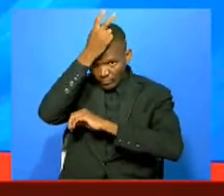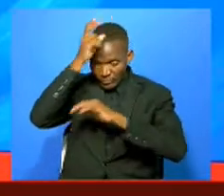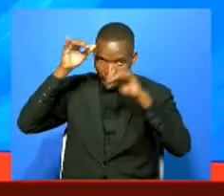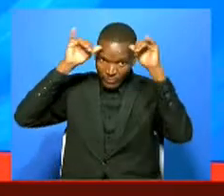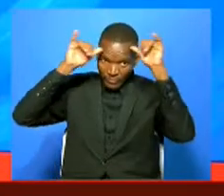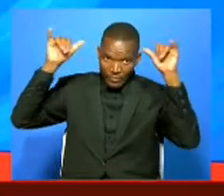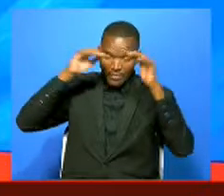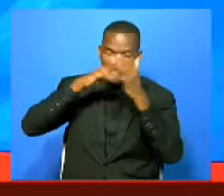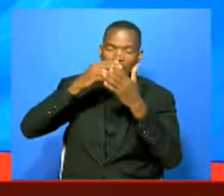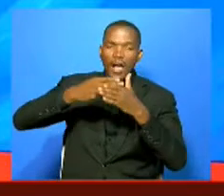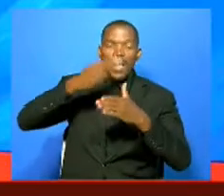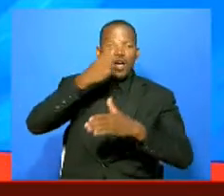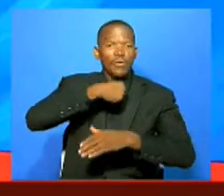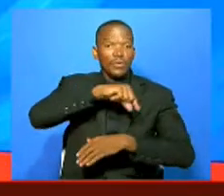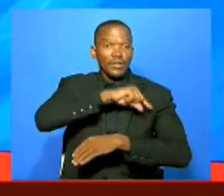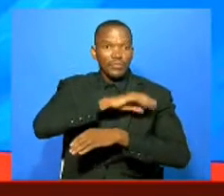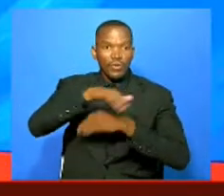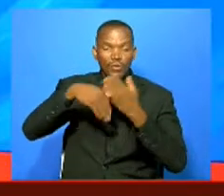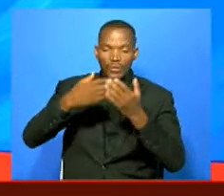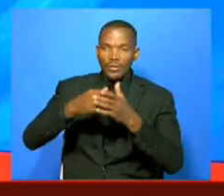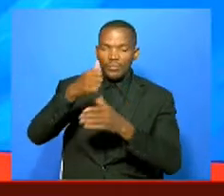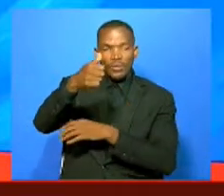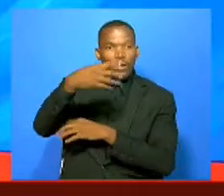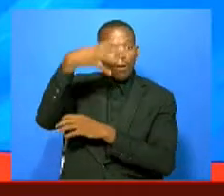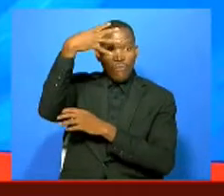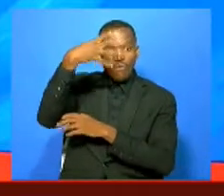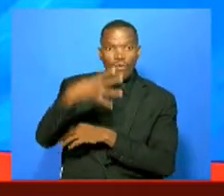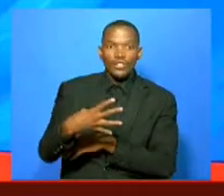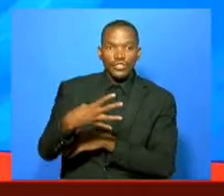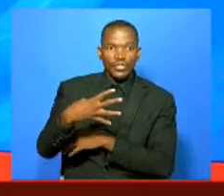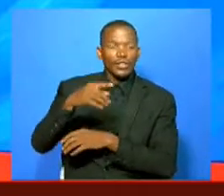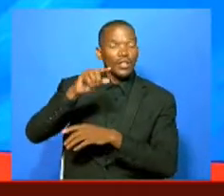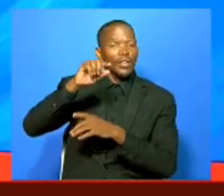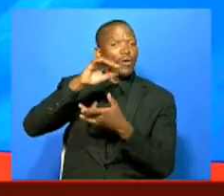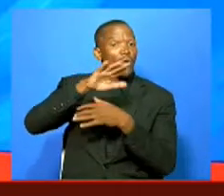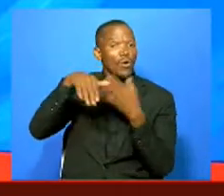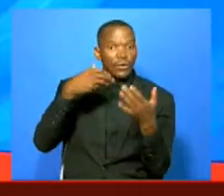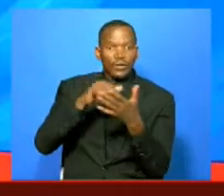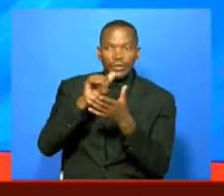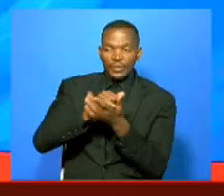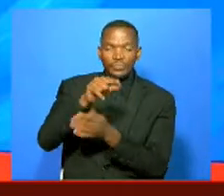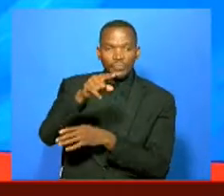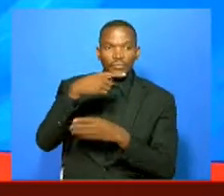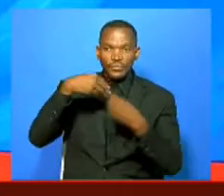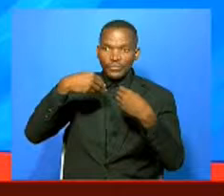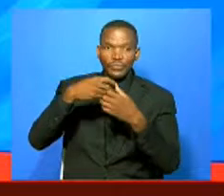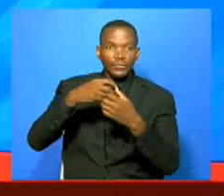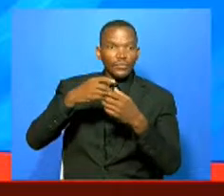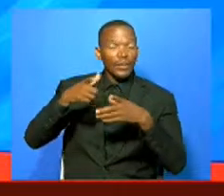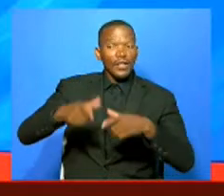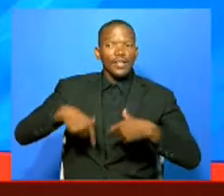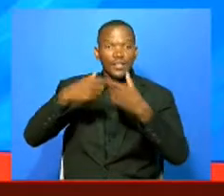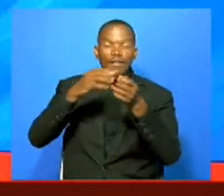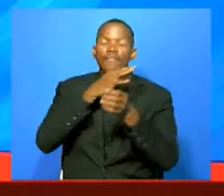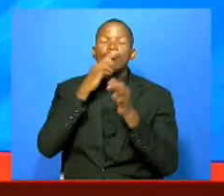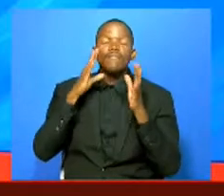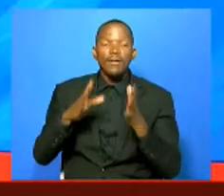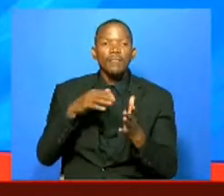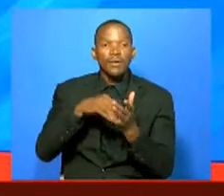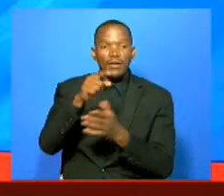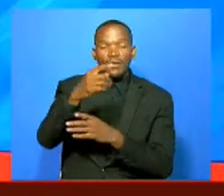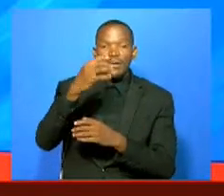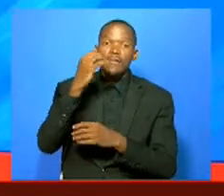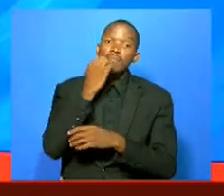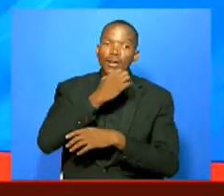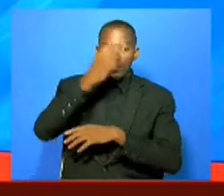tsa boleng jo bo kwa godimo tsotlhe di feta 400 ka palo. E re go le jalo tatona wa ne a abela barui ya kgomo koo dipodi di le